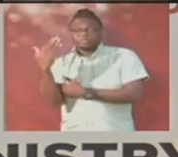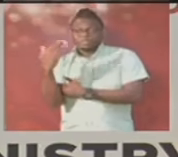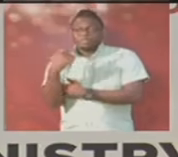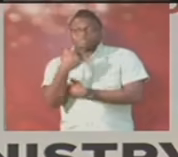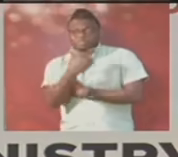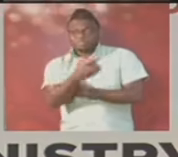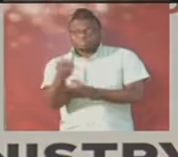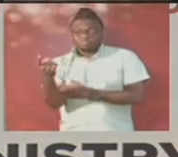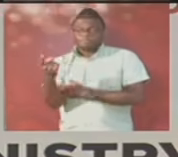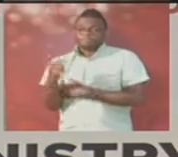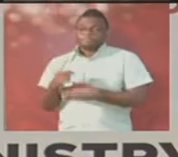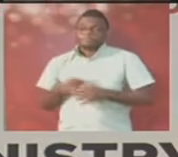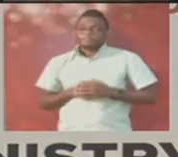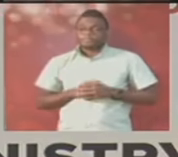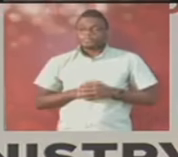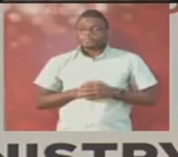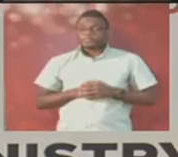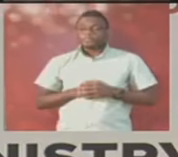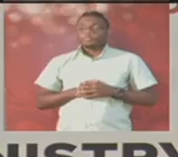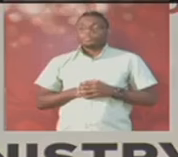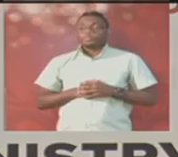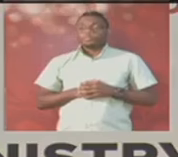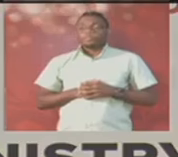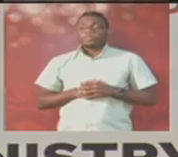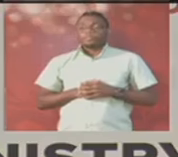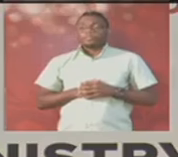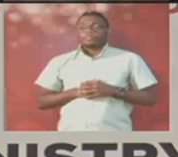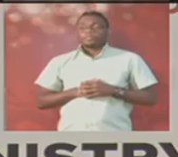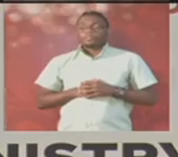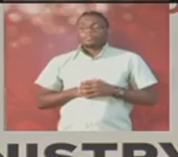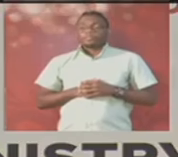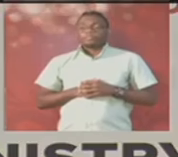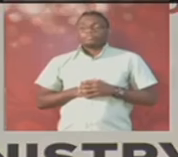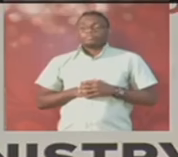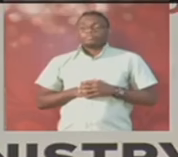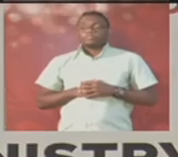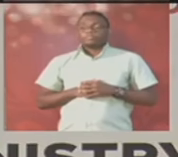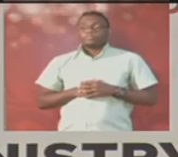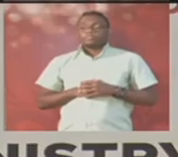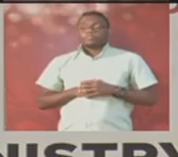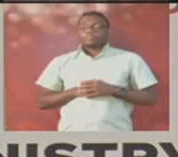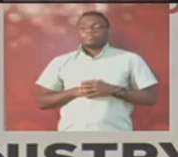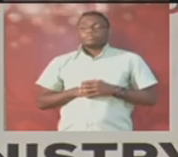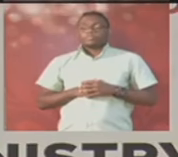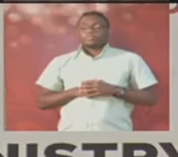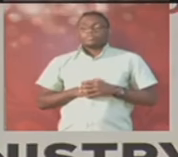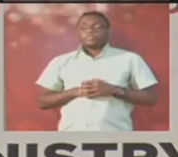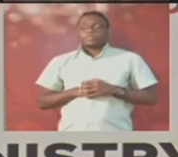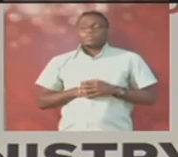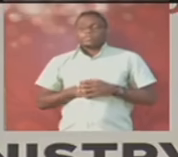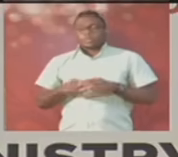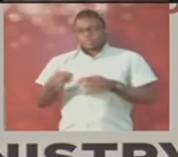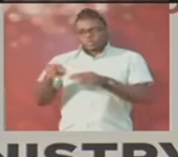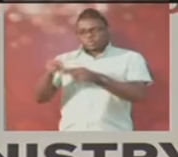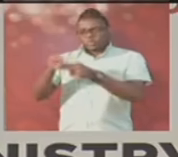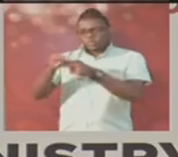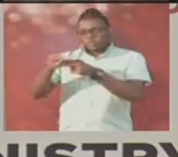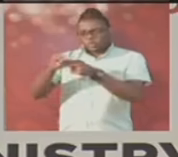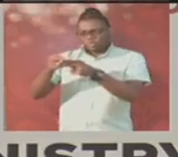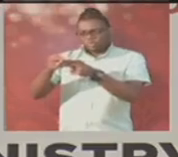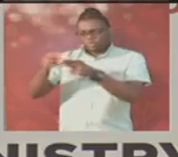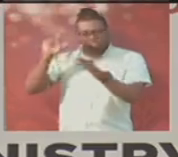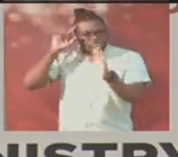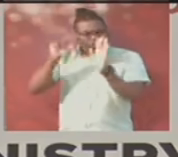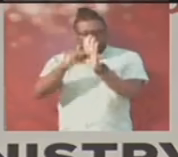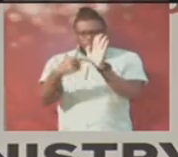a brief summary of the hospital occupancy figures within the parallel healthcare system, and I have a very short presentation which